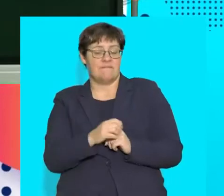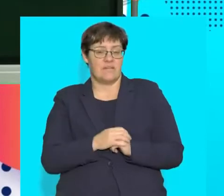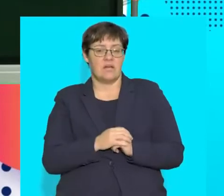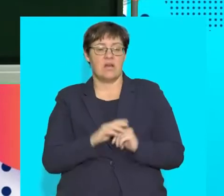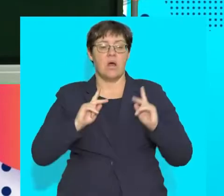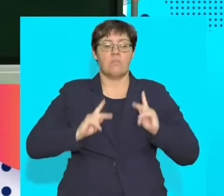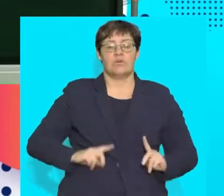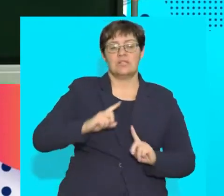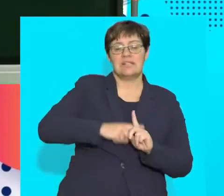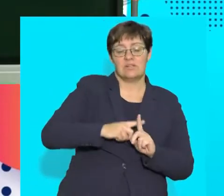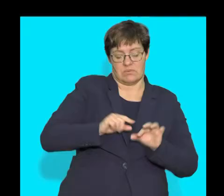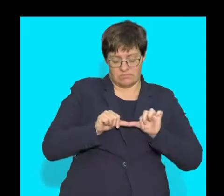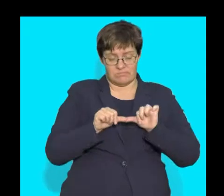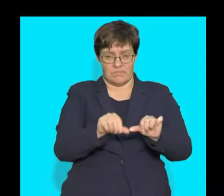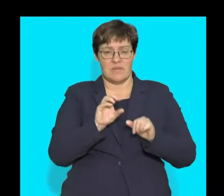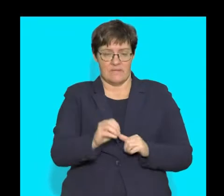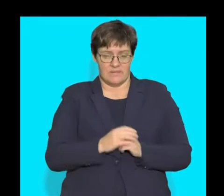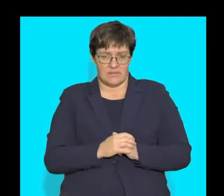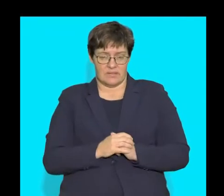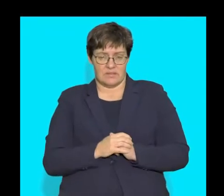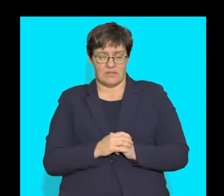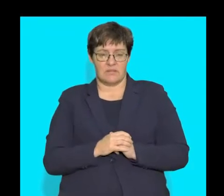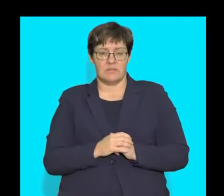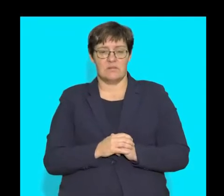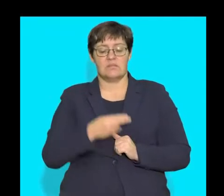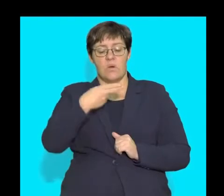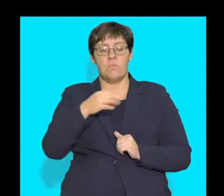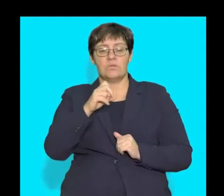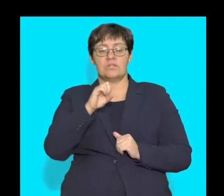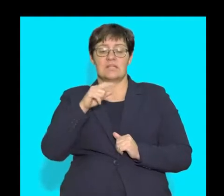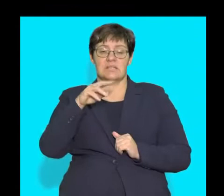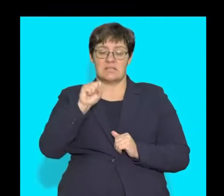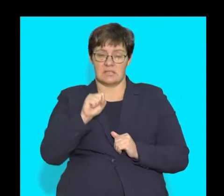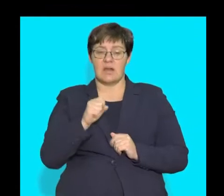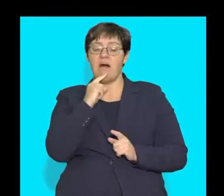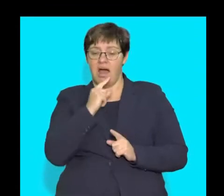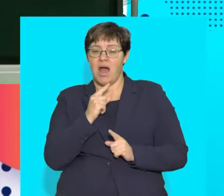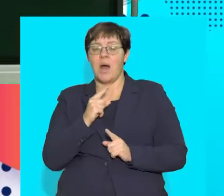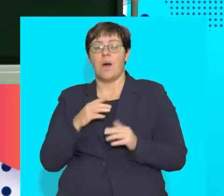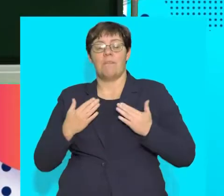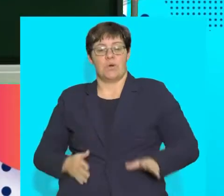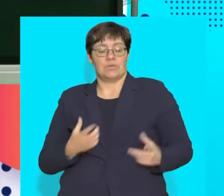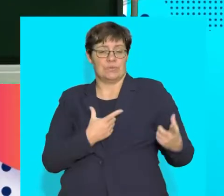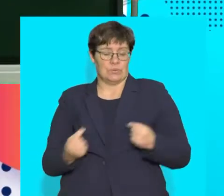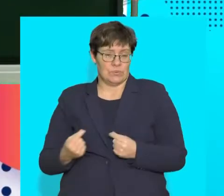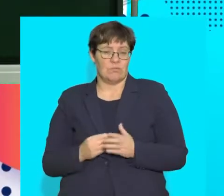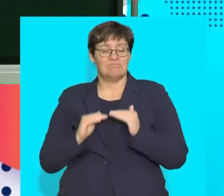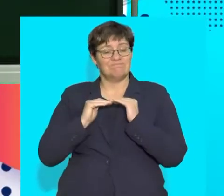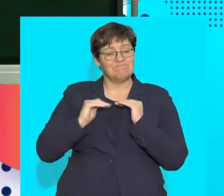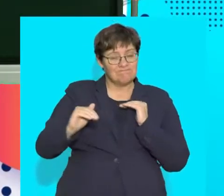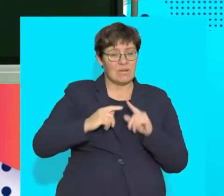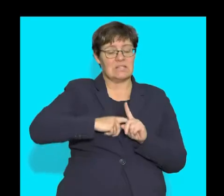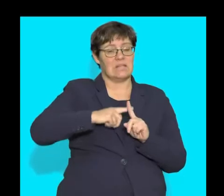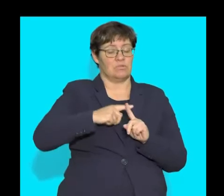body temperature being constant. So that's one homeostasis mechanism that the body carries out, keeping the body at a constant